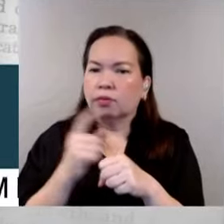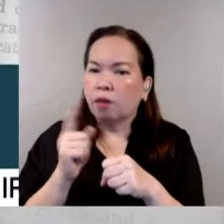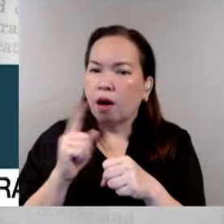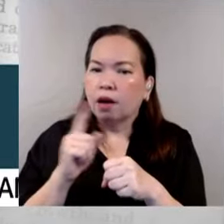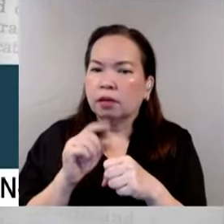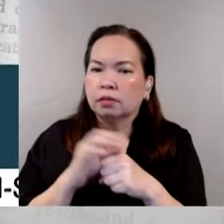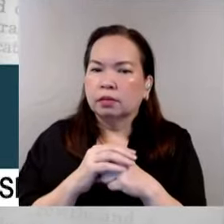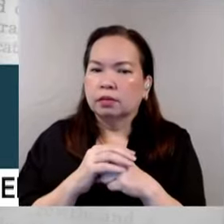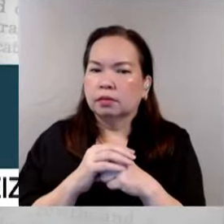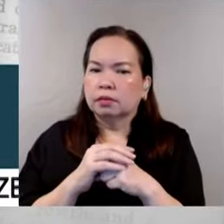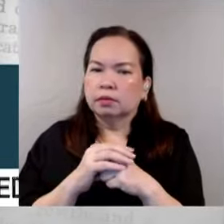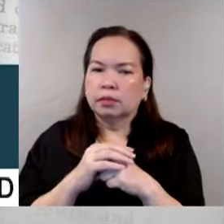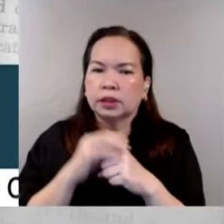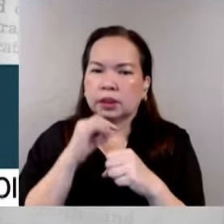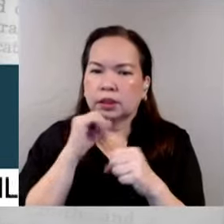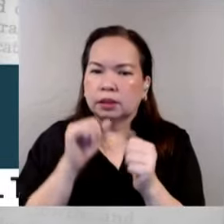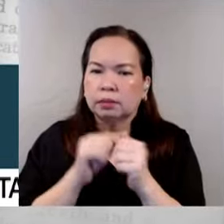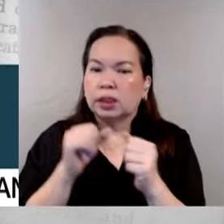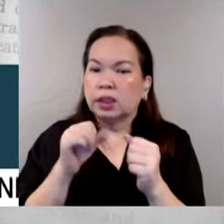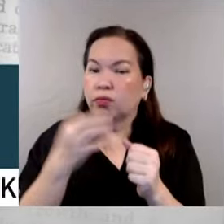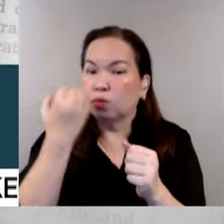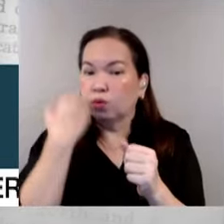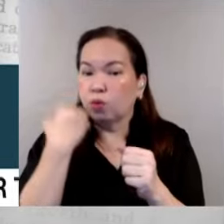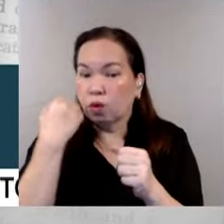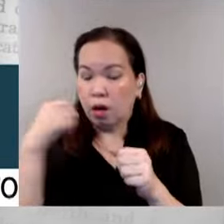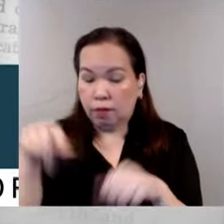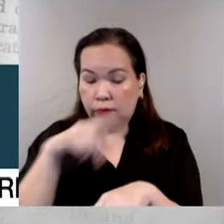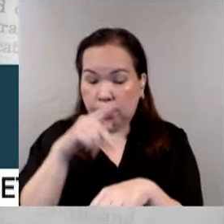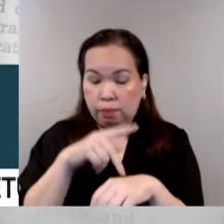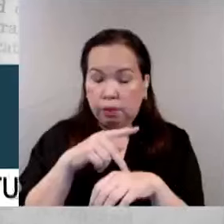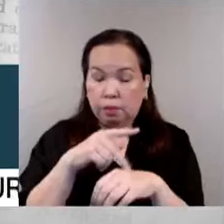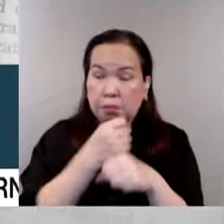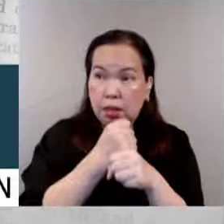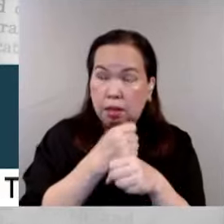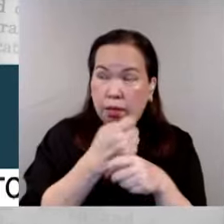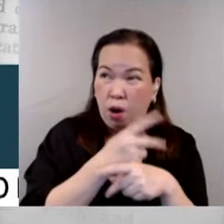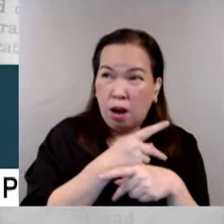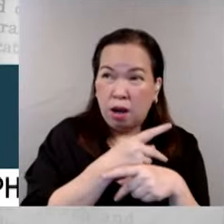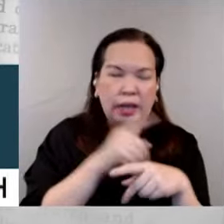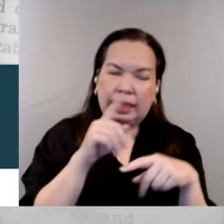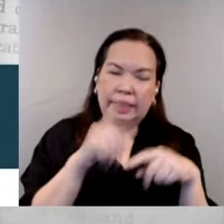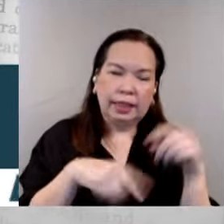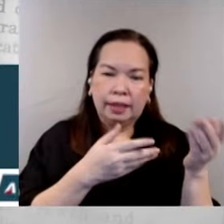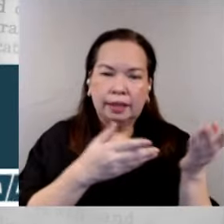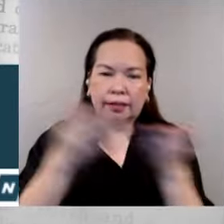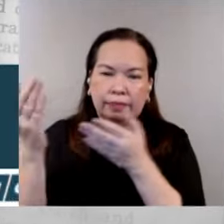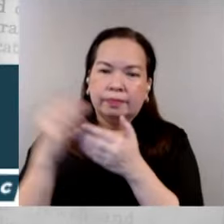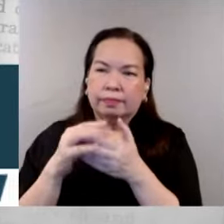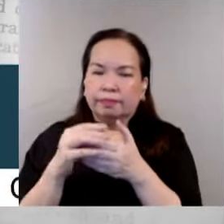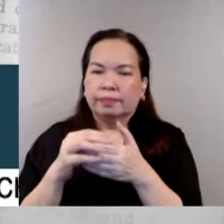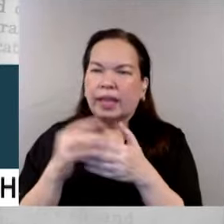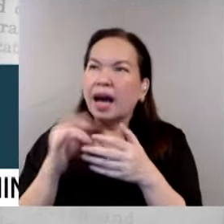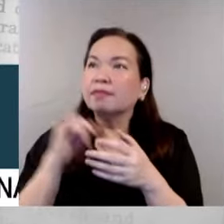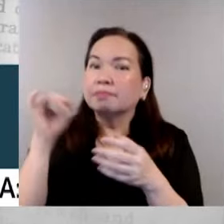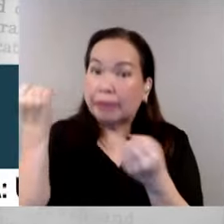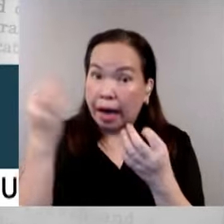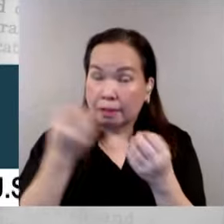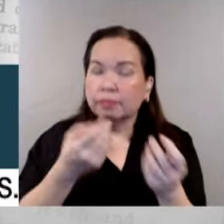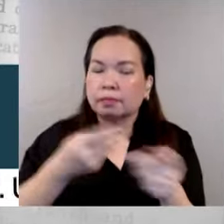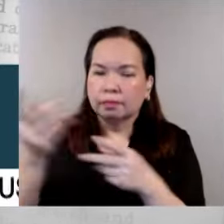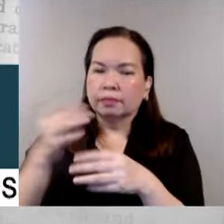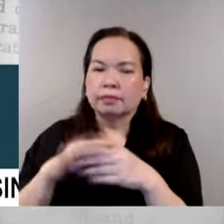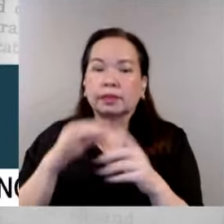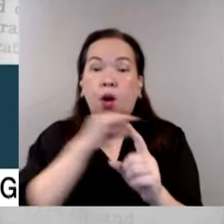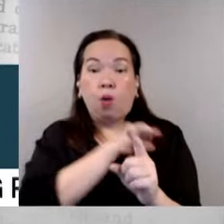if domestic production is insufficient or unavailable in the required commercial quantities, if the specific or desired quality is not